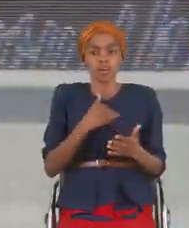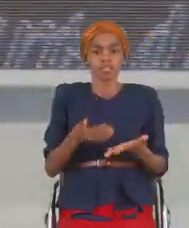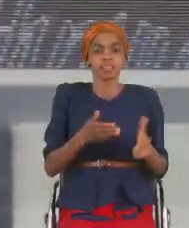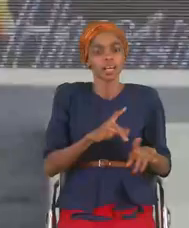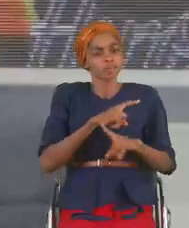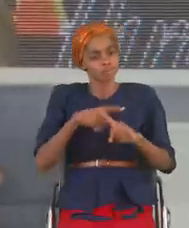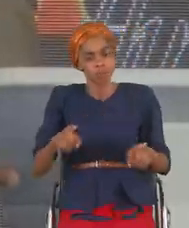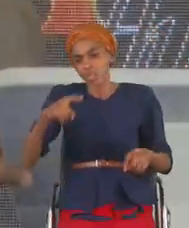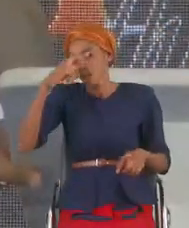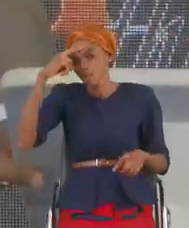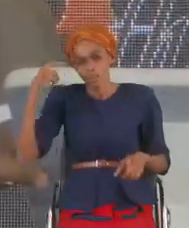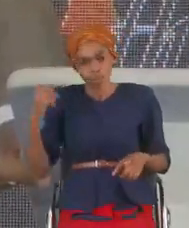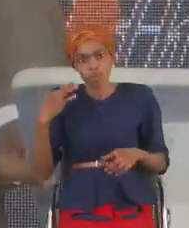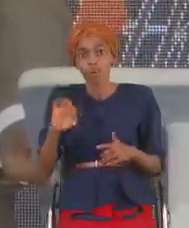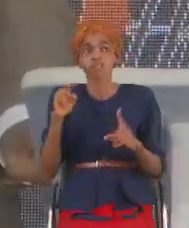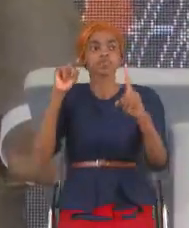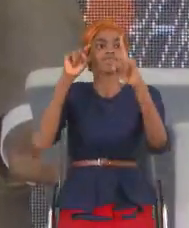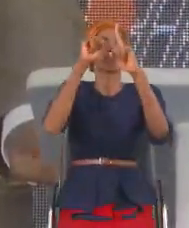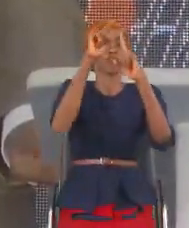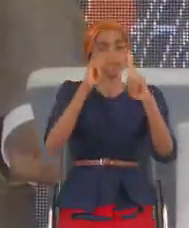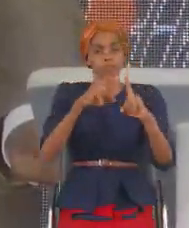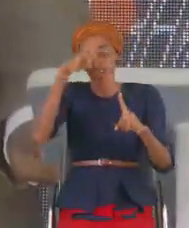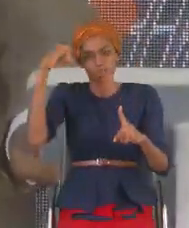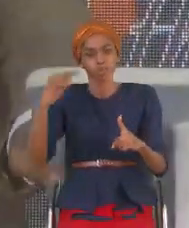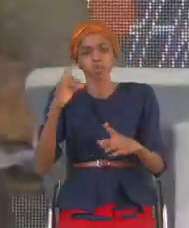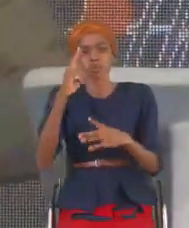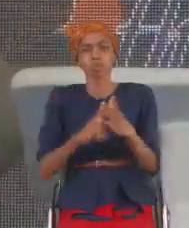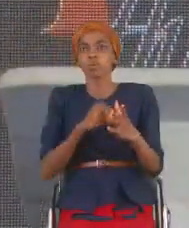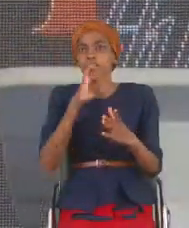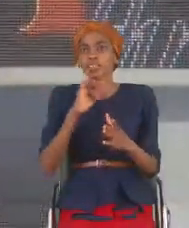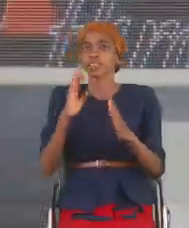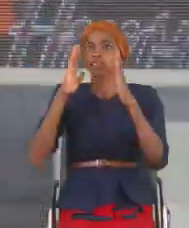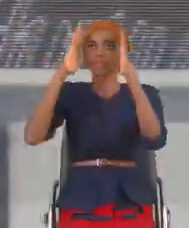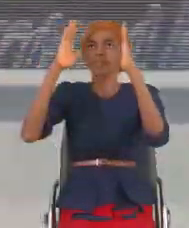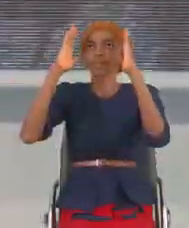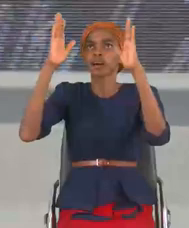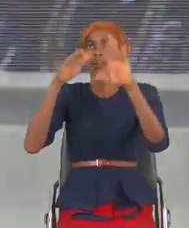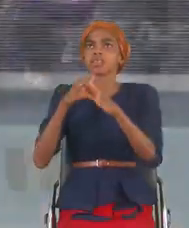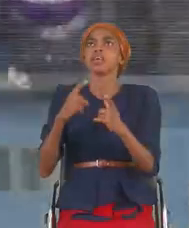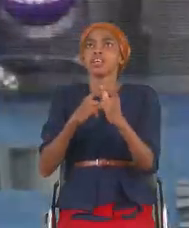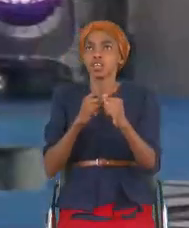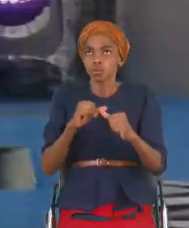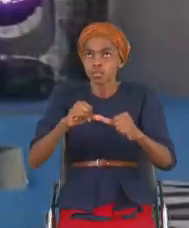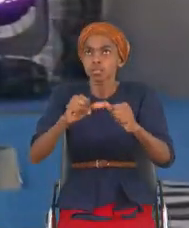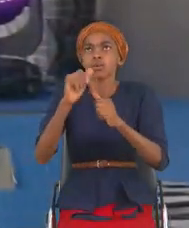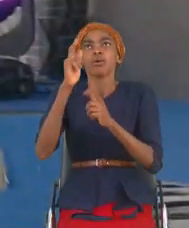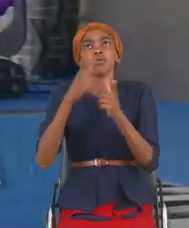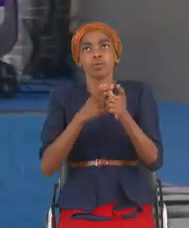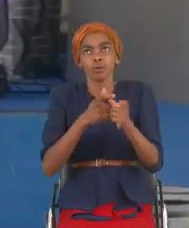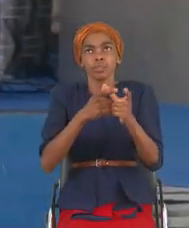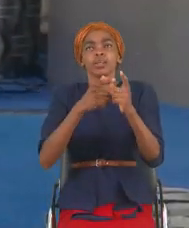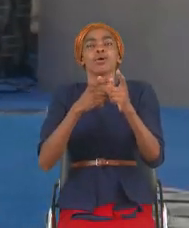because of the gold and because of what is imminent it keeps on running it keeps on running